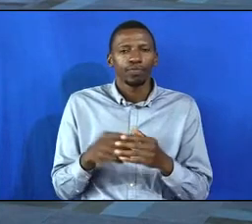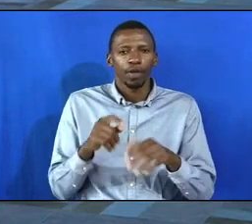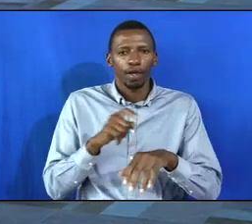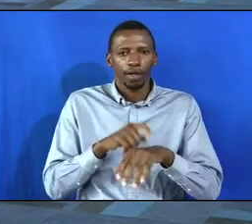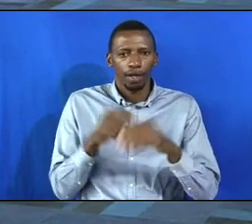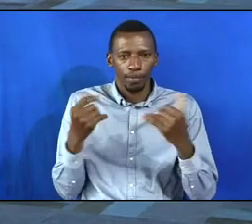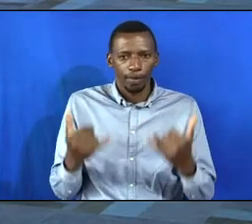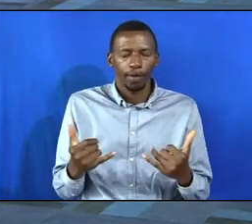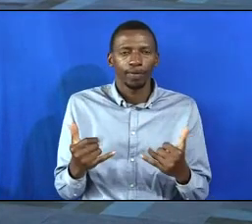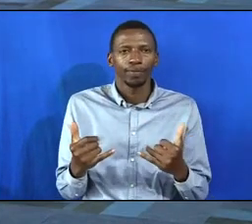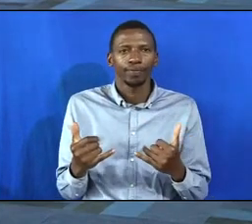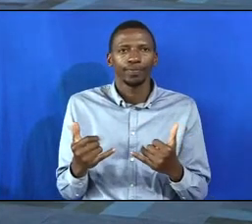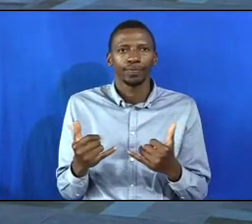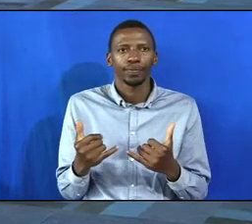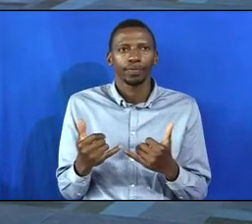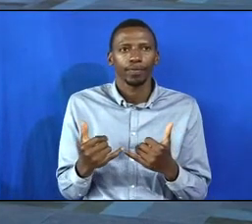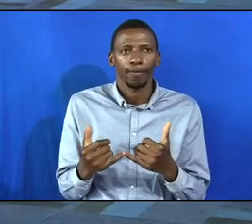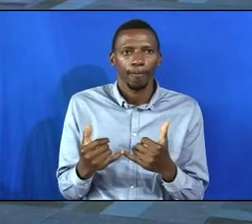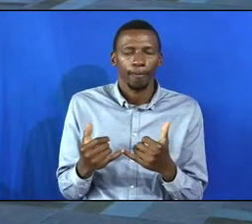now,